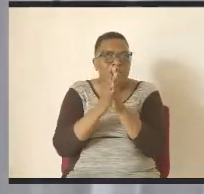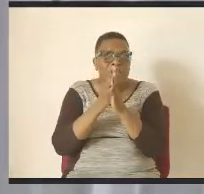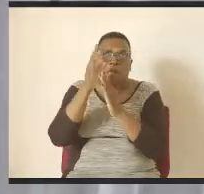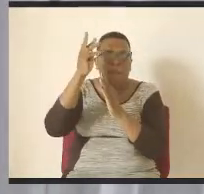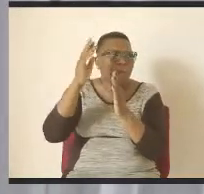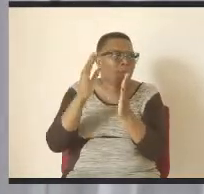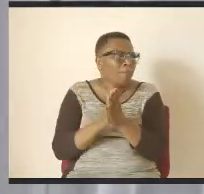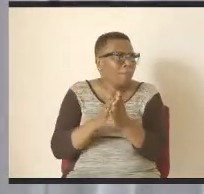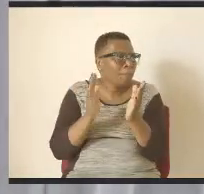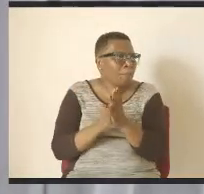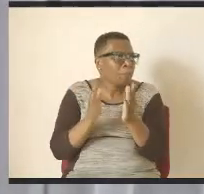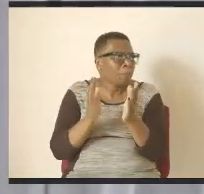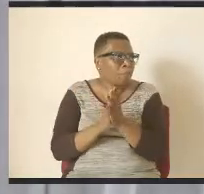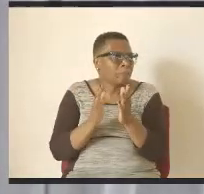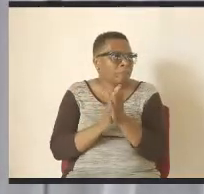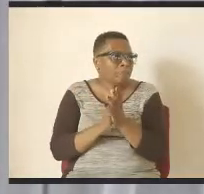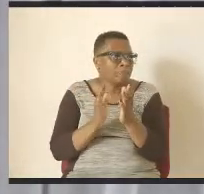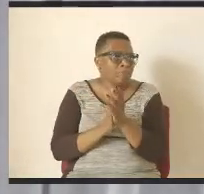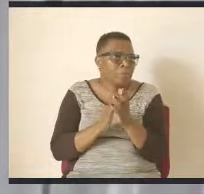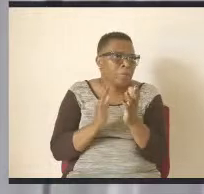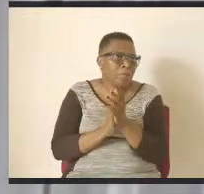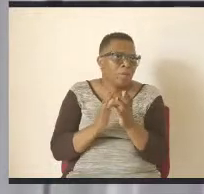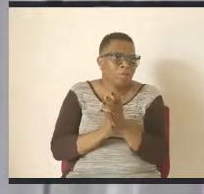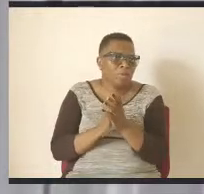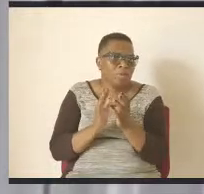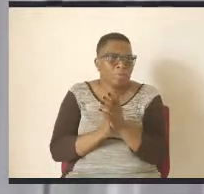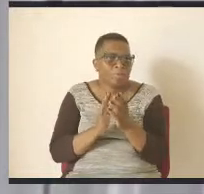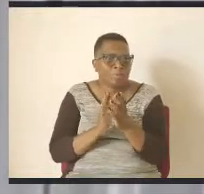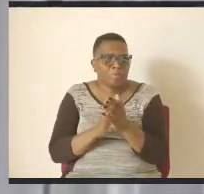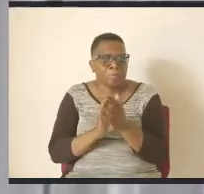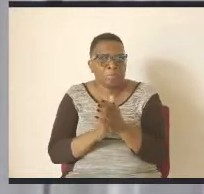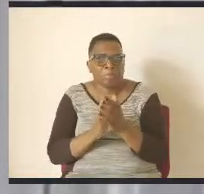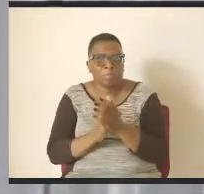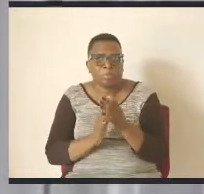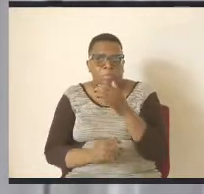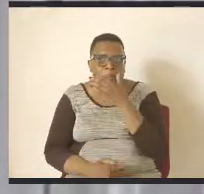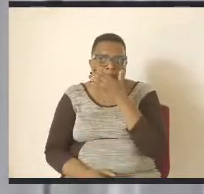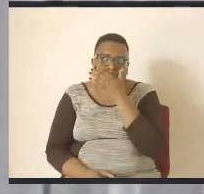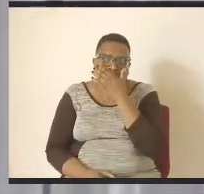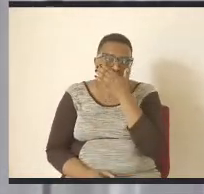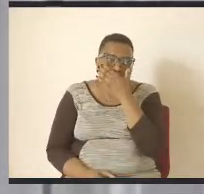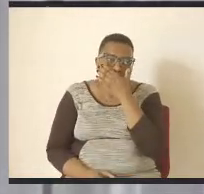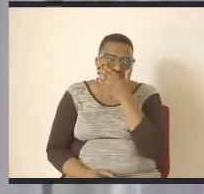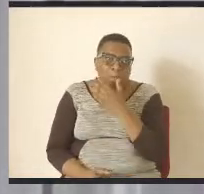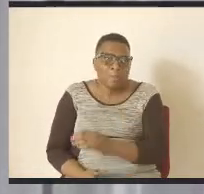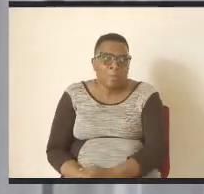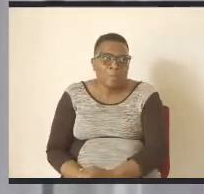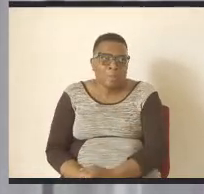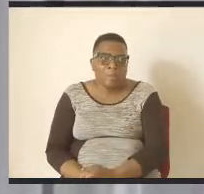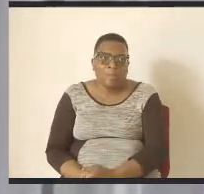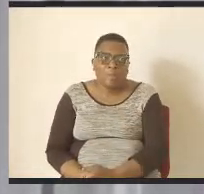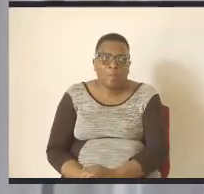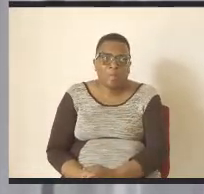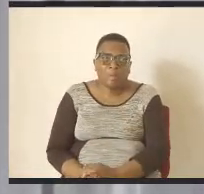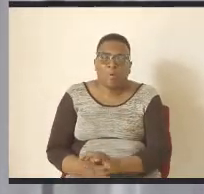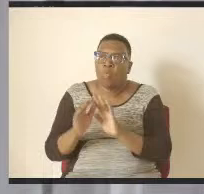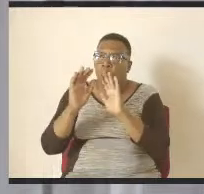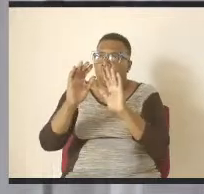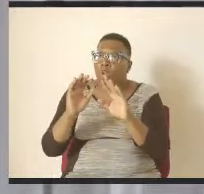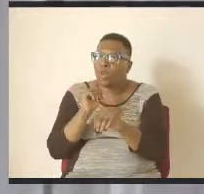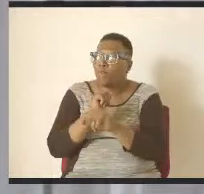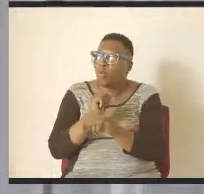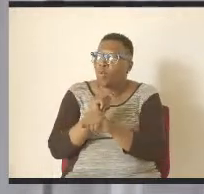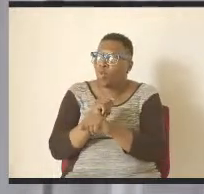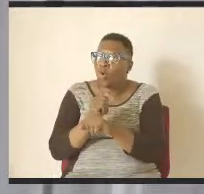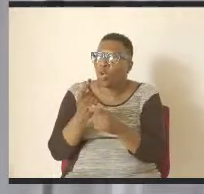Him, praise Him. Hallelujah. Hallelujah. Thank you, Jesus. That wonderful work done on the